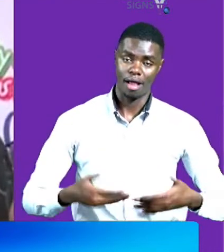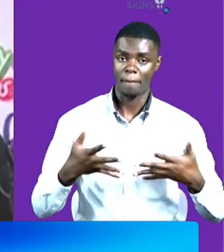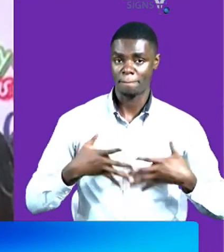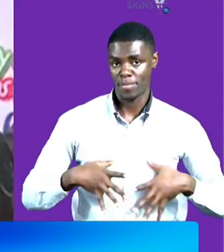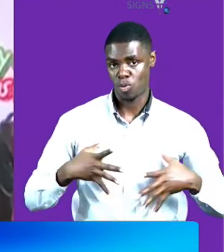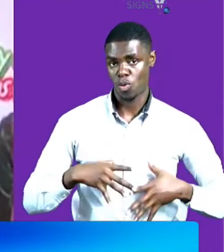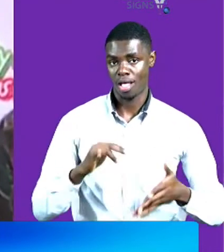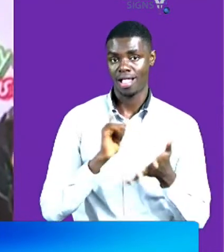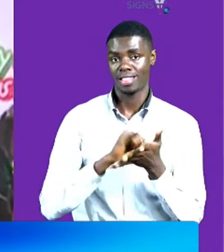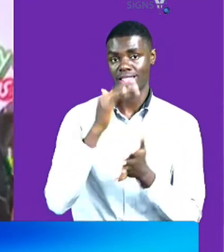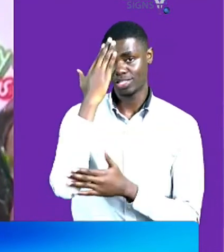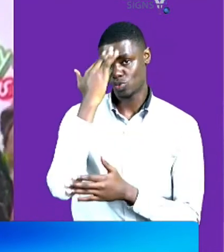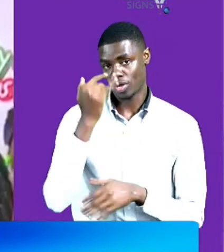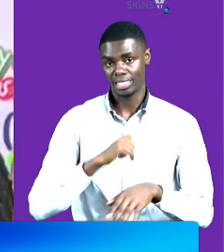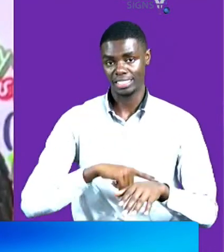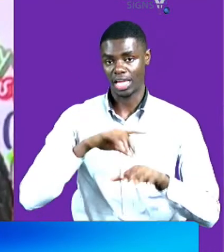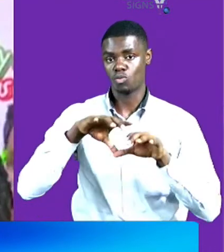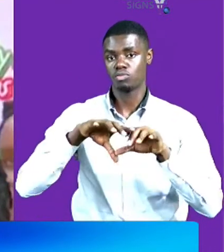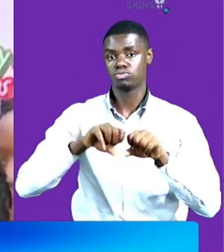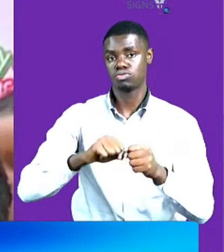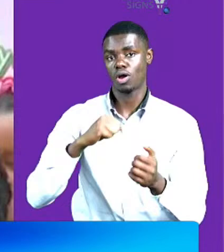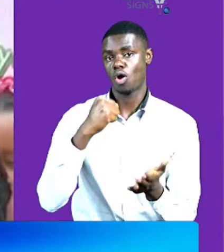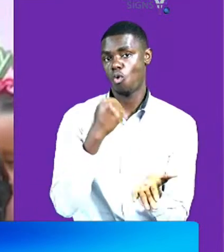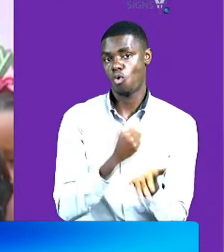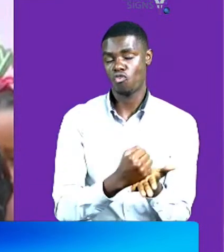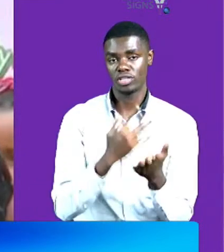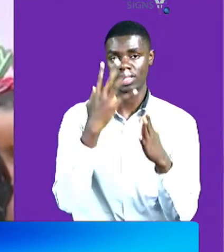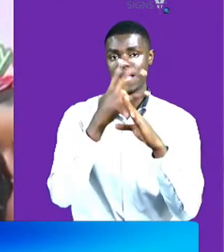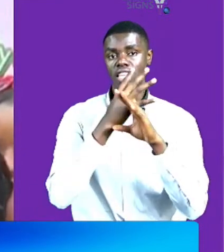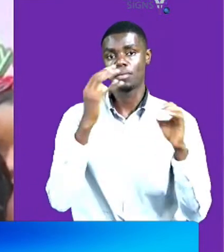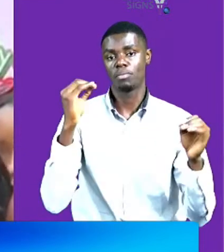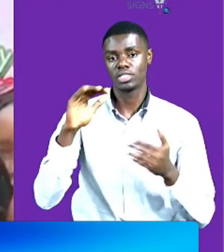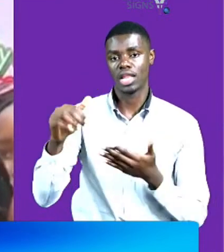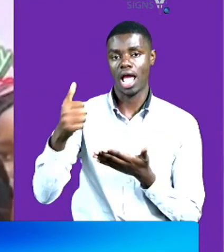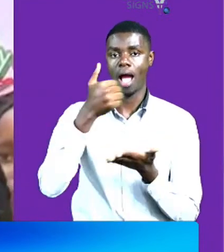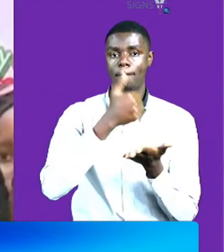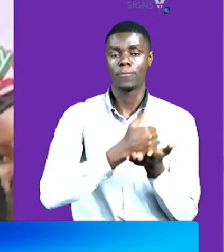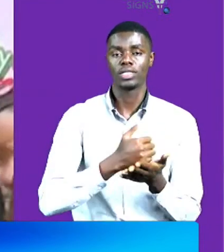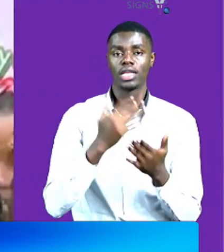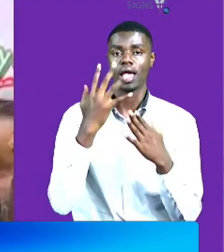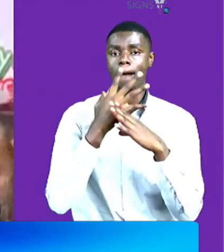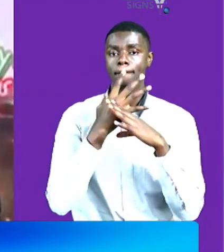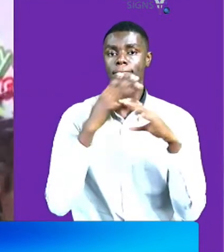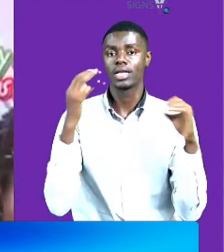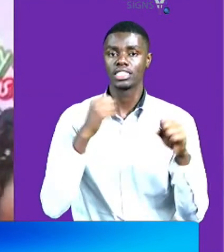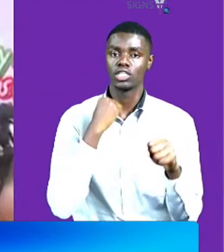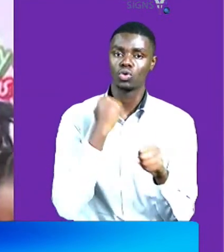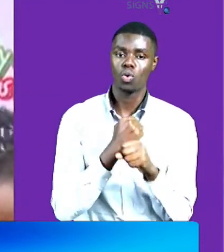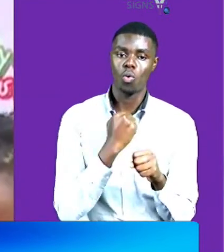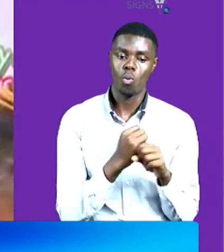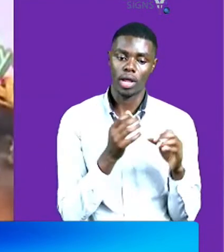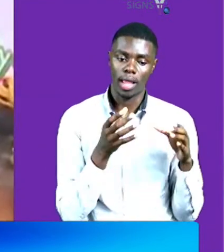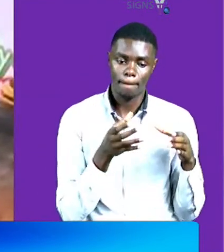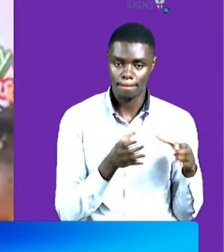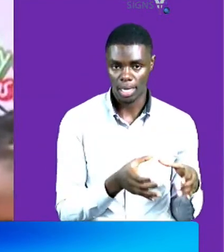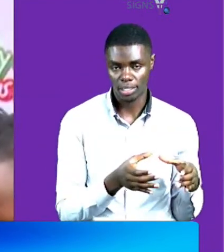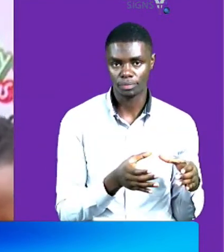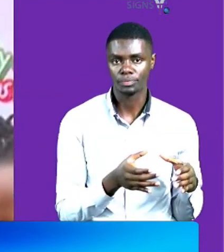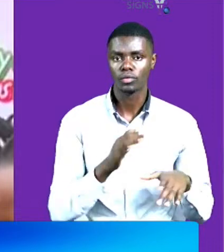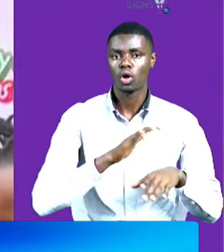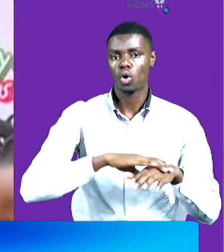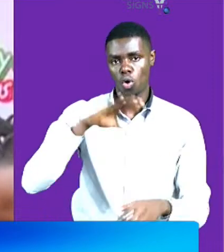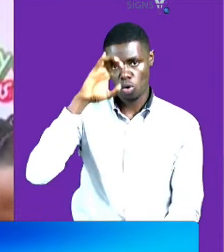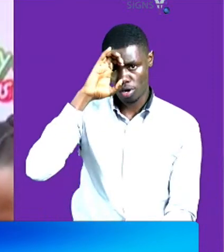that is why when we came to office, the president appointed the Presidential Working Party on